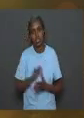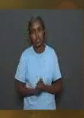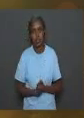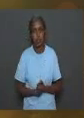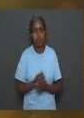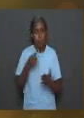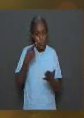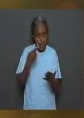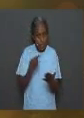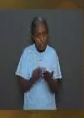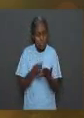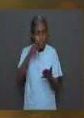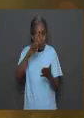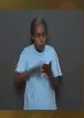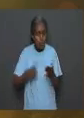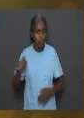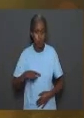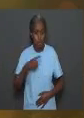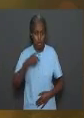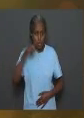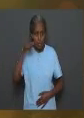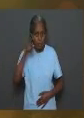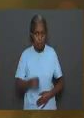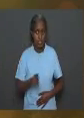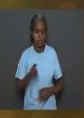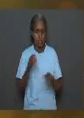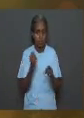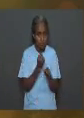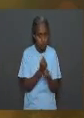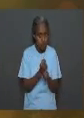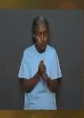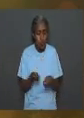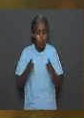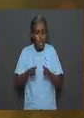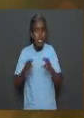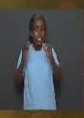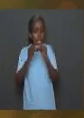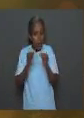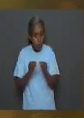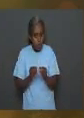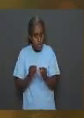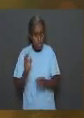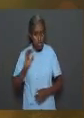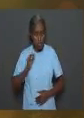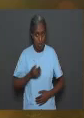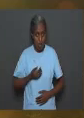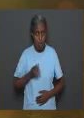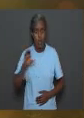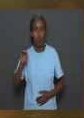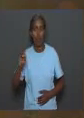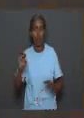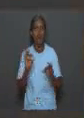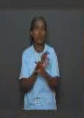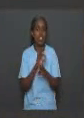This is what we must do when calculating our cofactor.